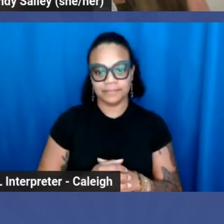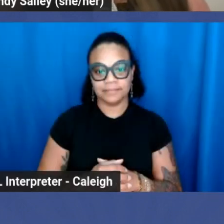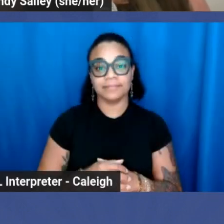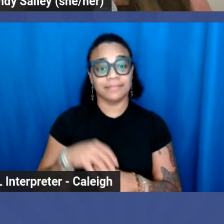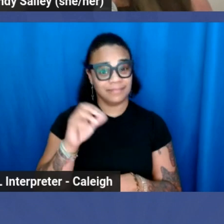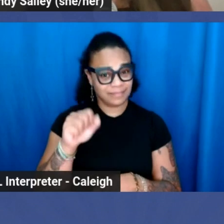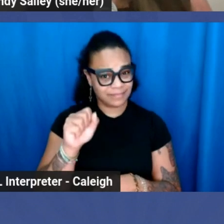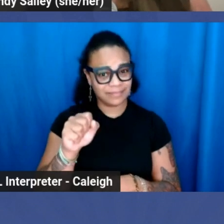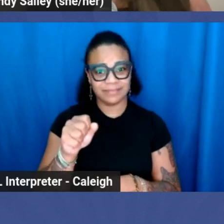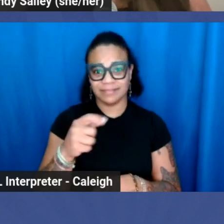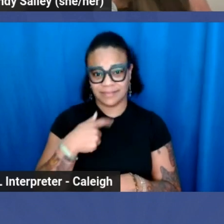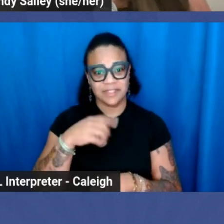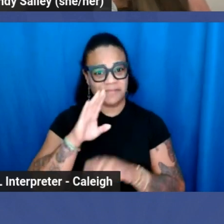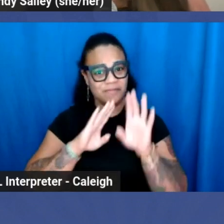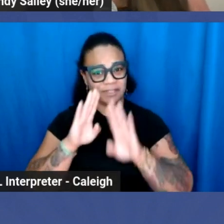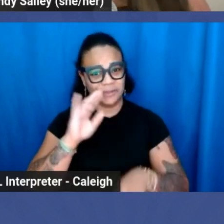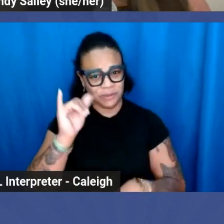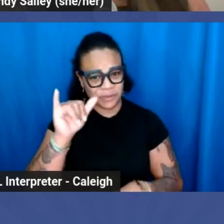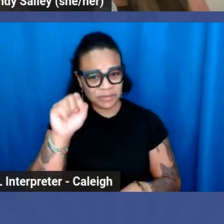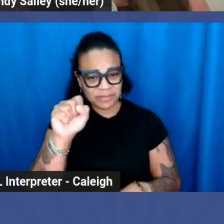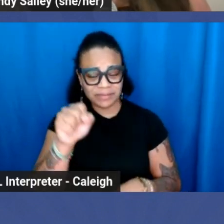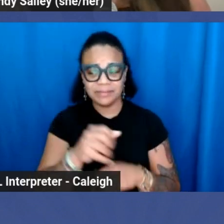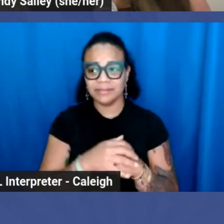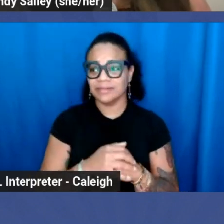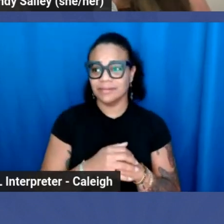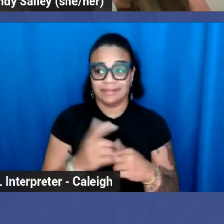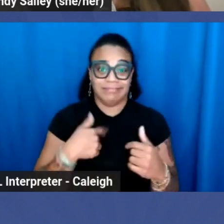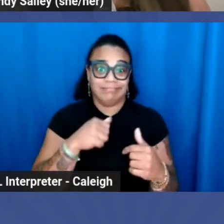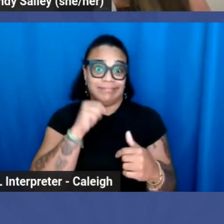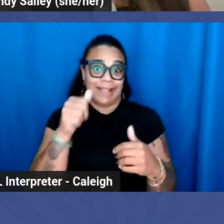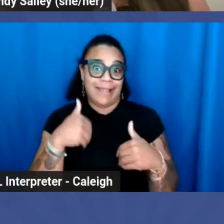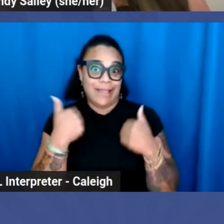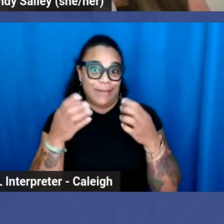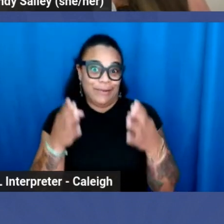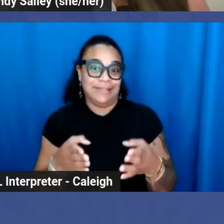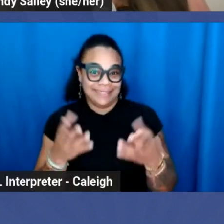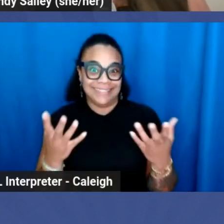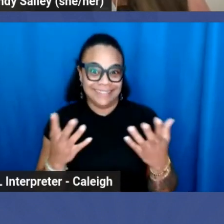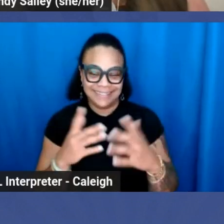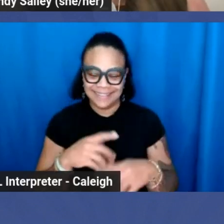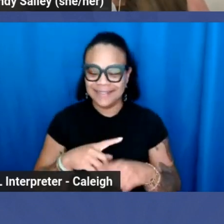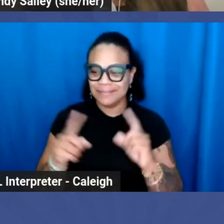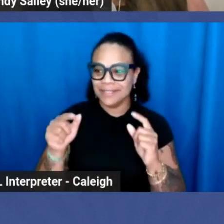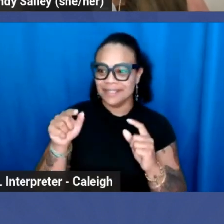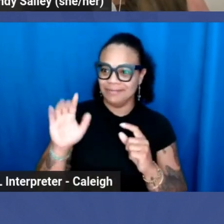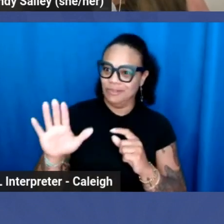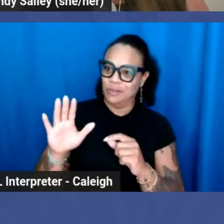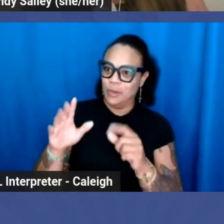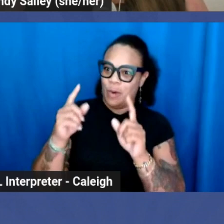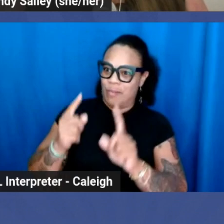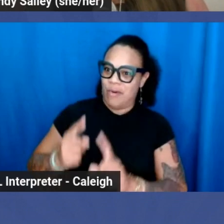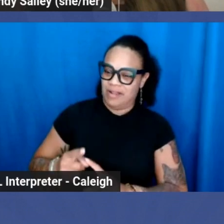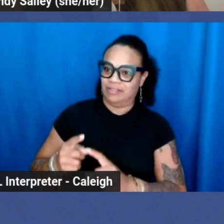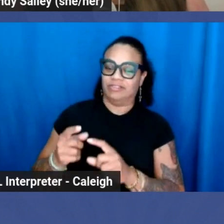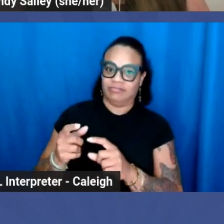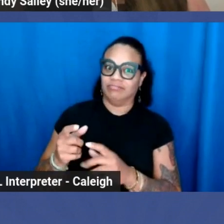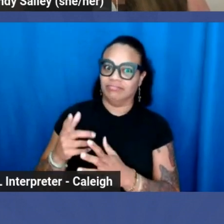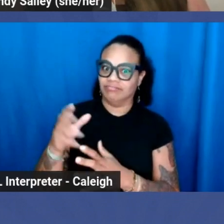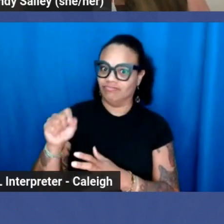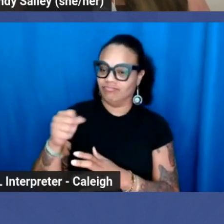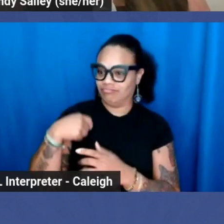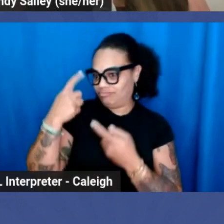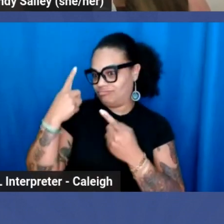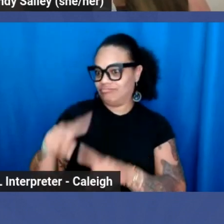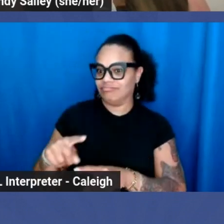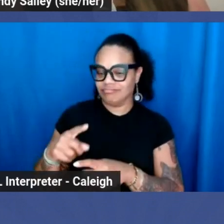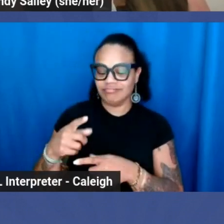Yeah, I'm also frustrated as not a young person. I think you make a lot of really good points, Sarah, and you and I